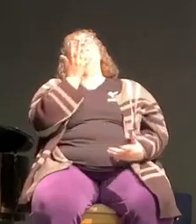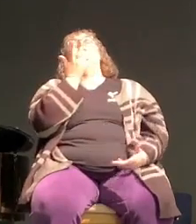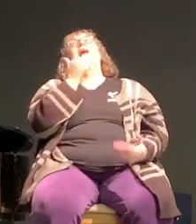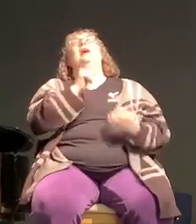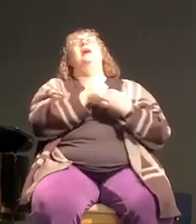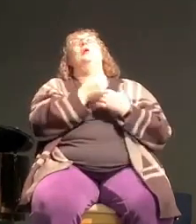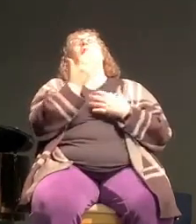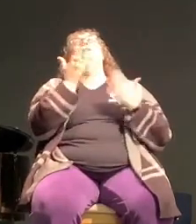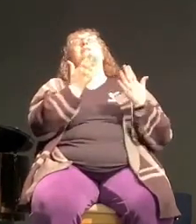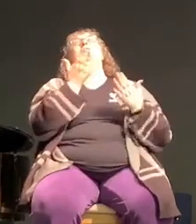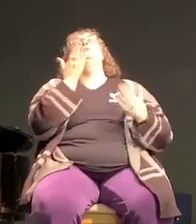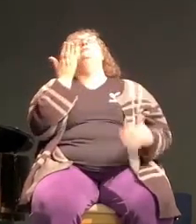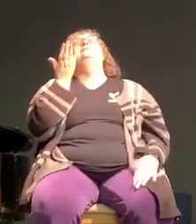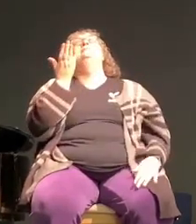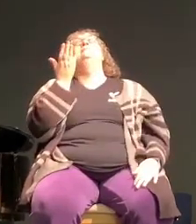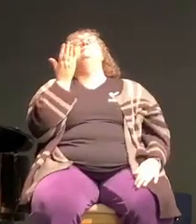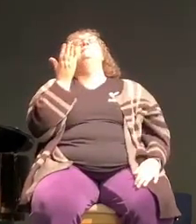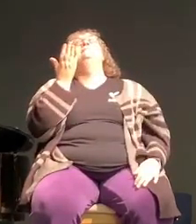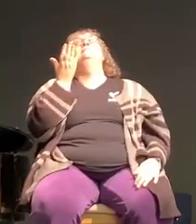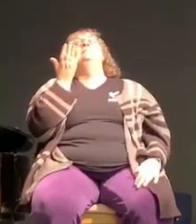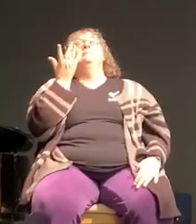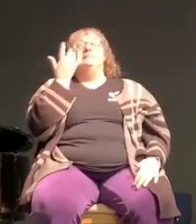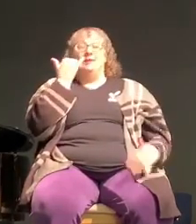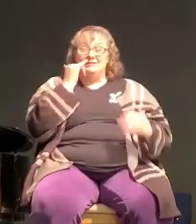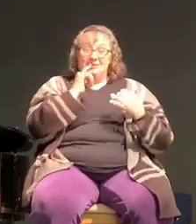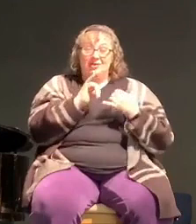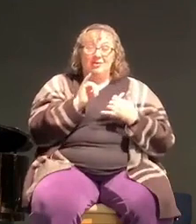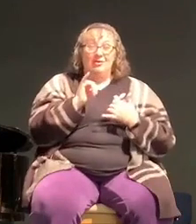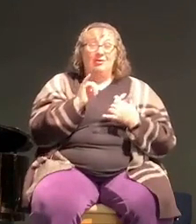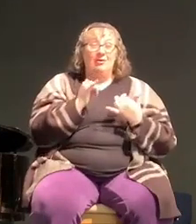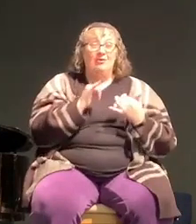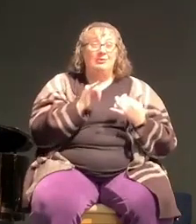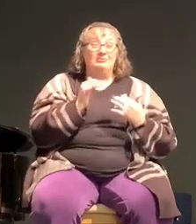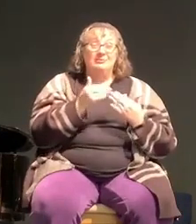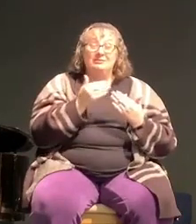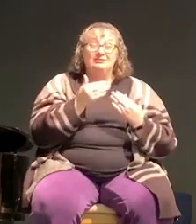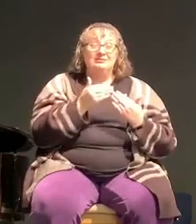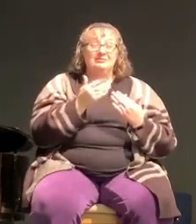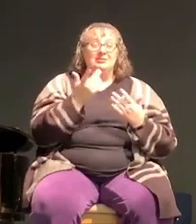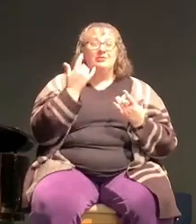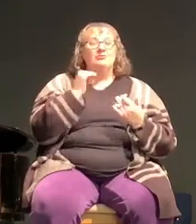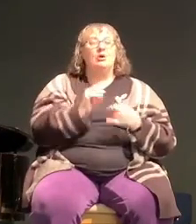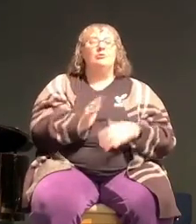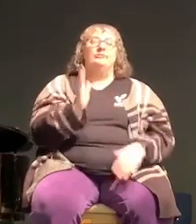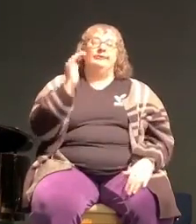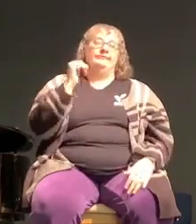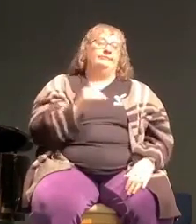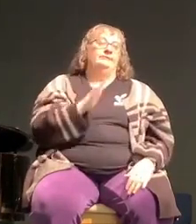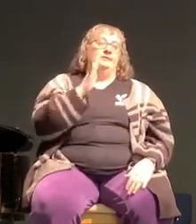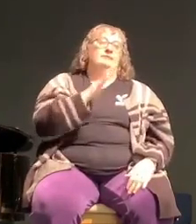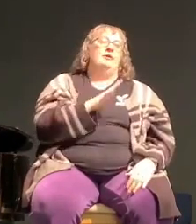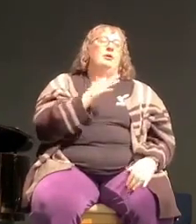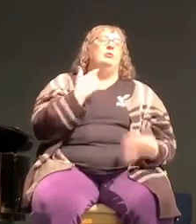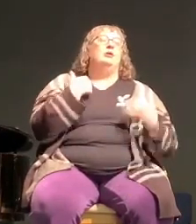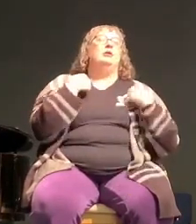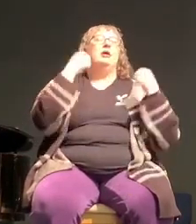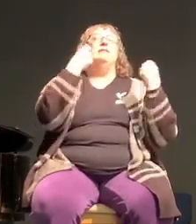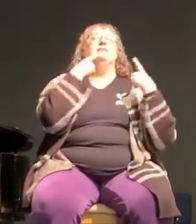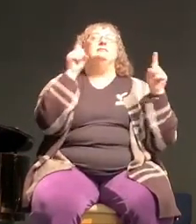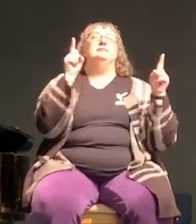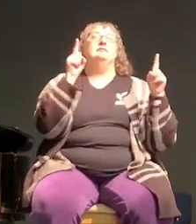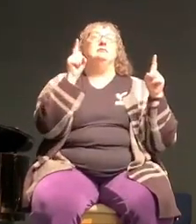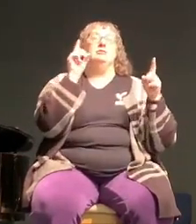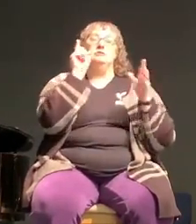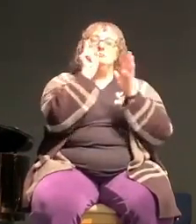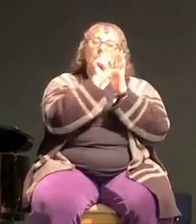how can I serve you? Has it always been easy for her? No. There's always been ups and downs. But we can confidently say